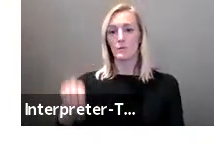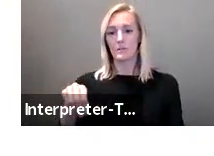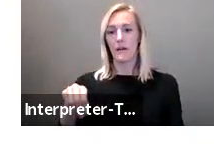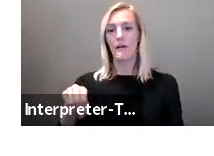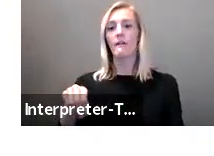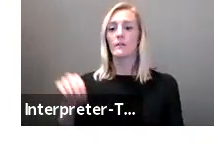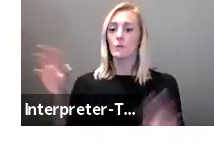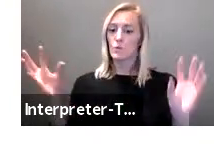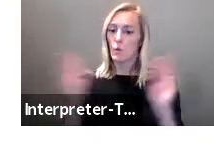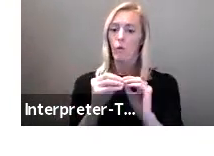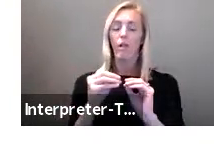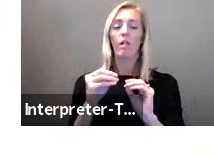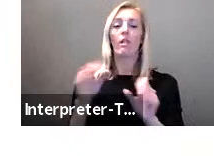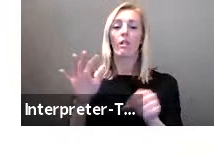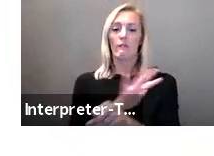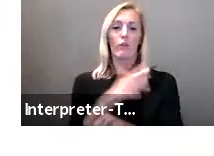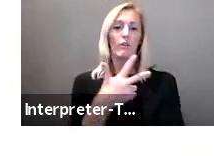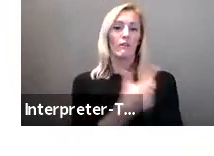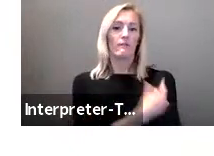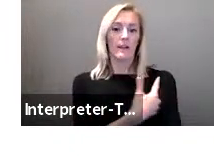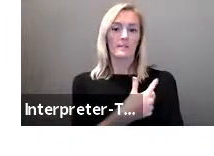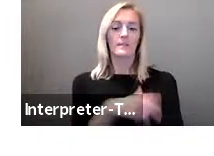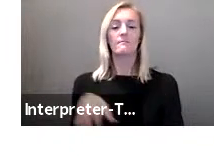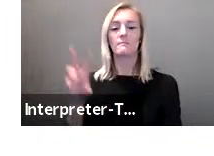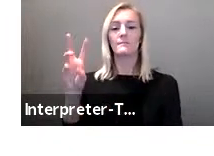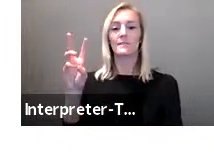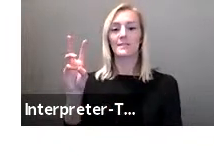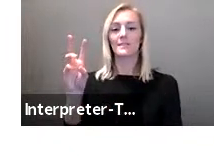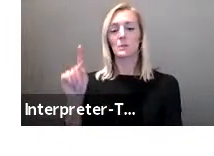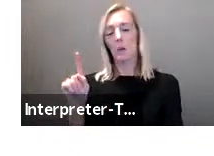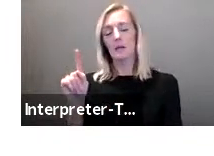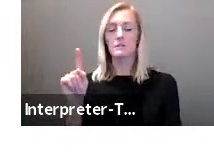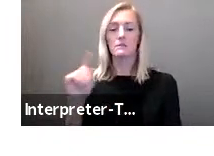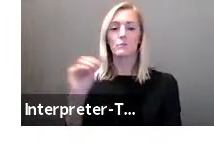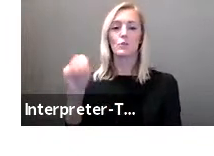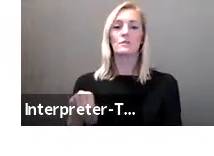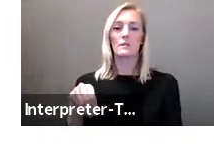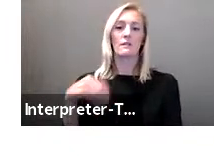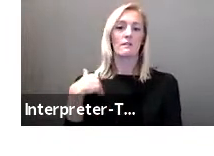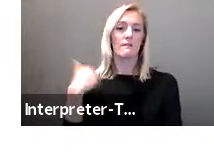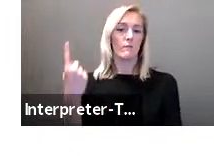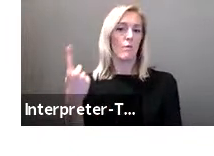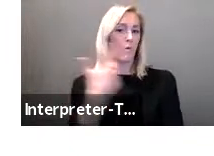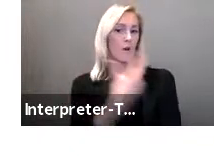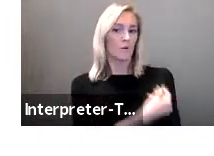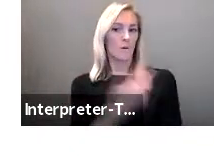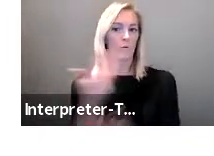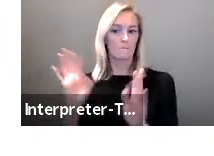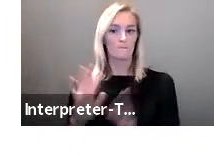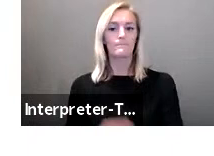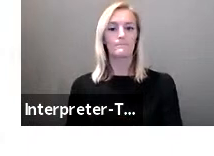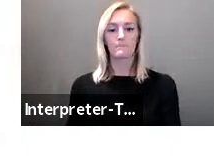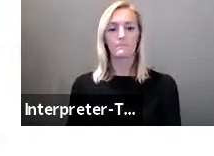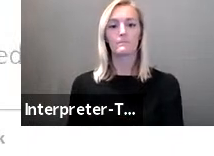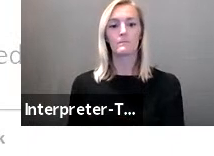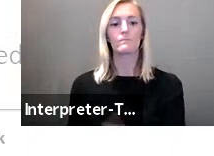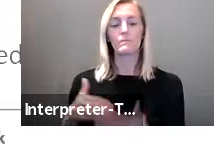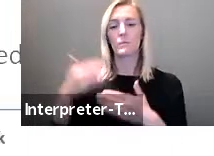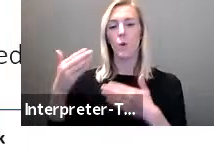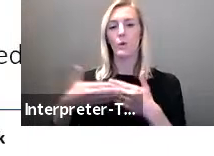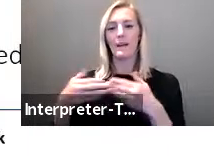of the total population has been fully vaccinated, and 61% have had one dose. Next slide, please.